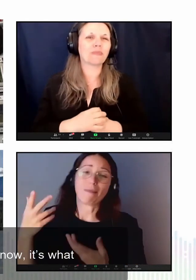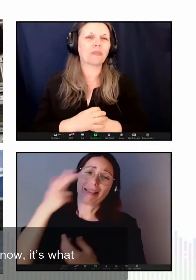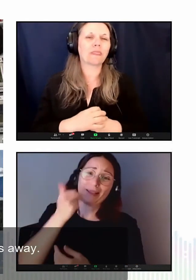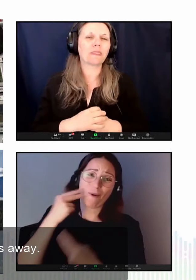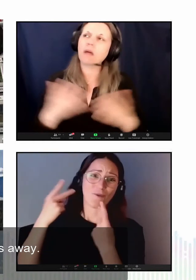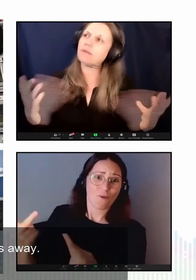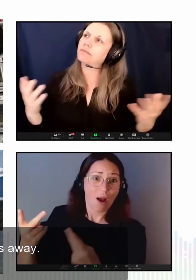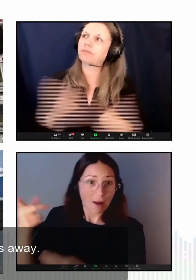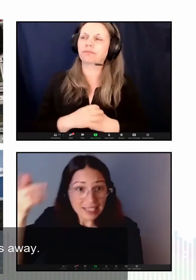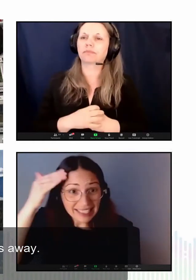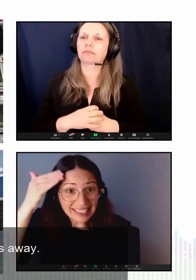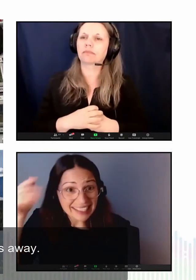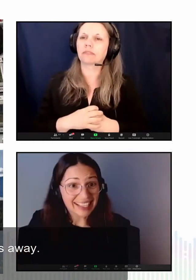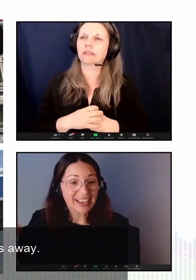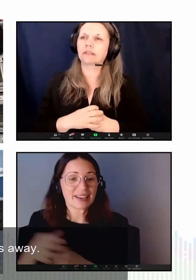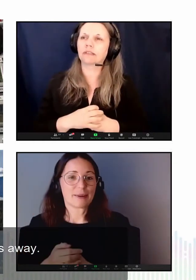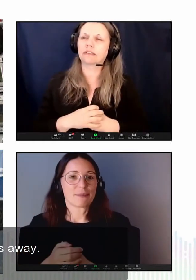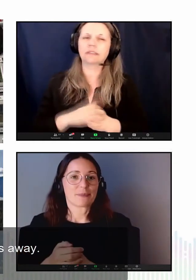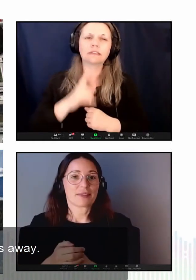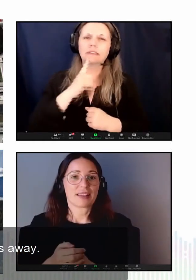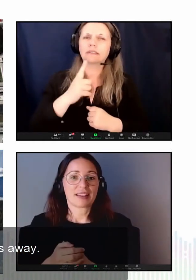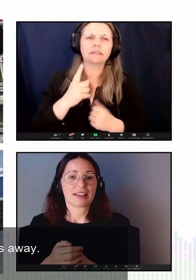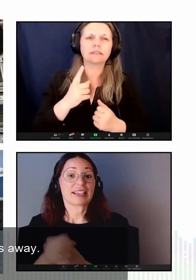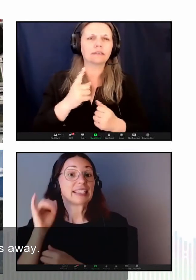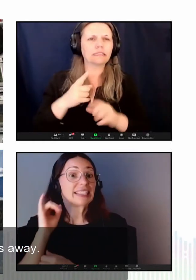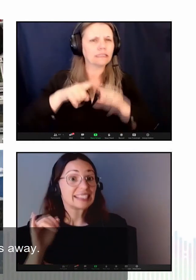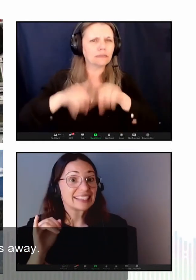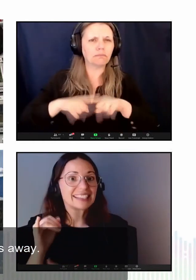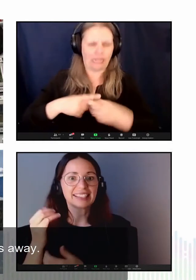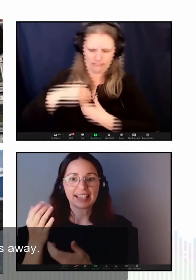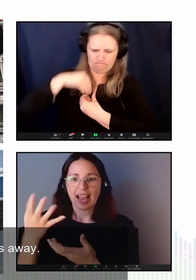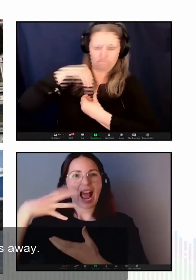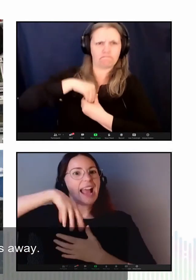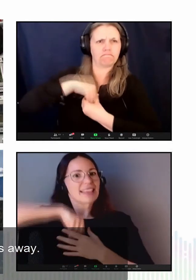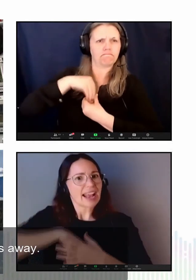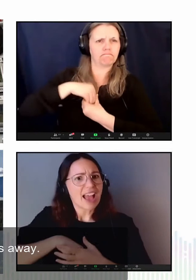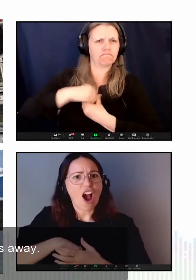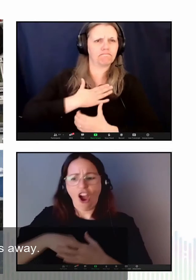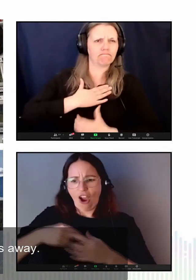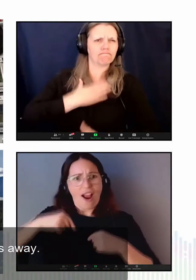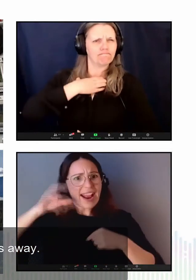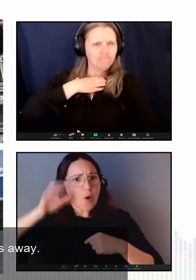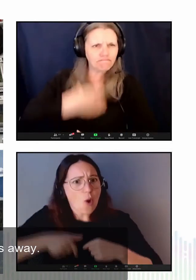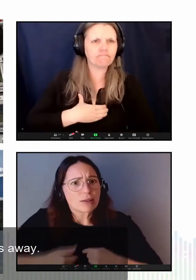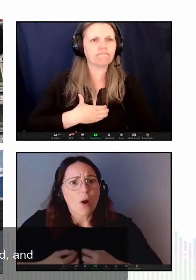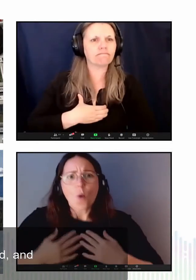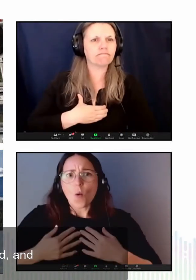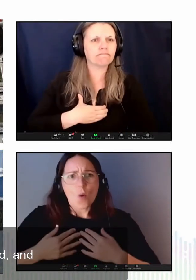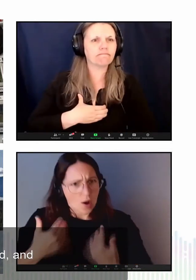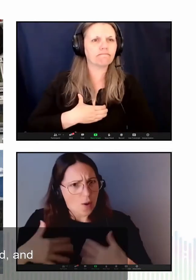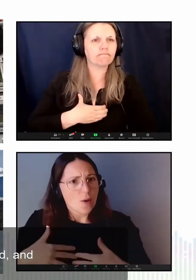it's what's inside of you. The passion never goes away. It's my primary